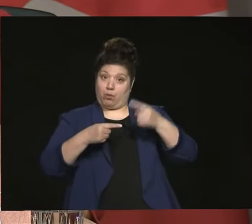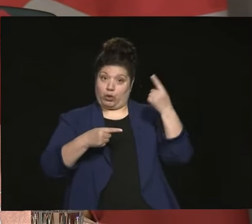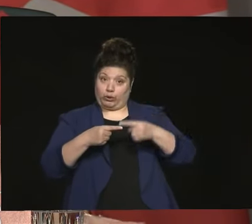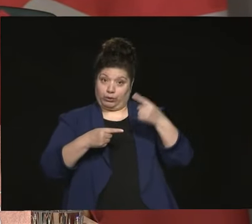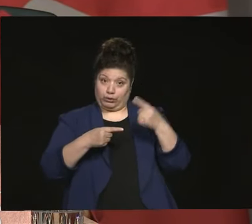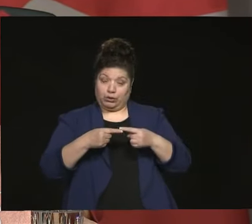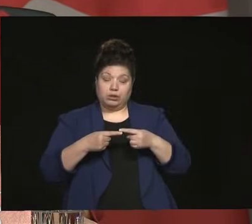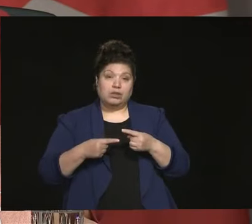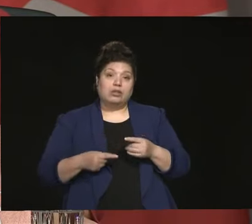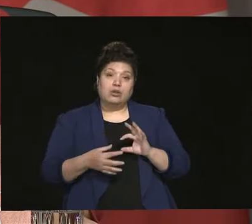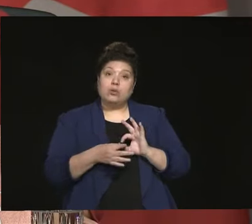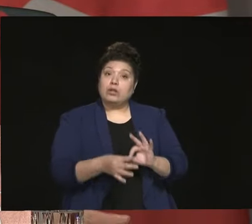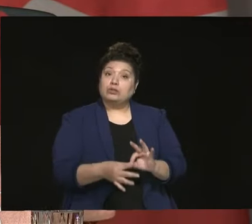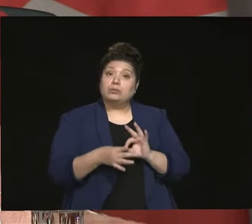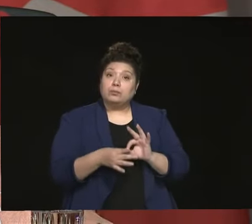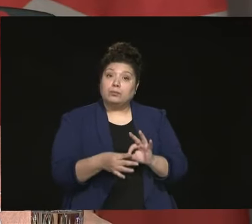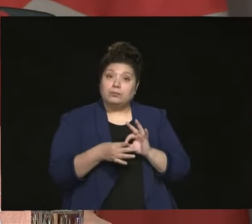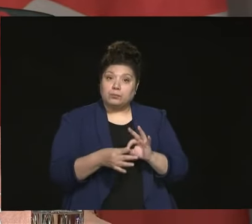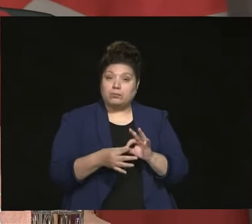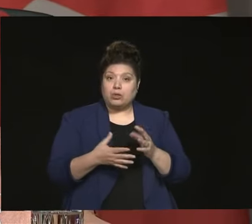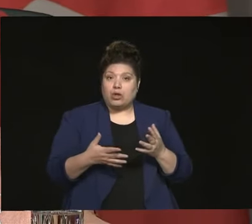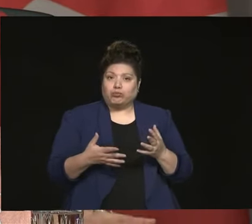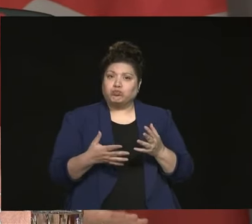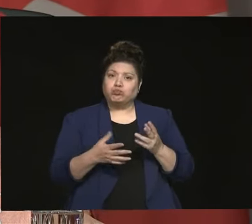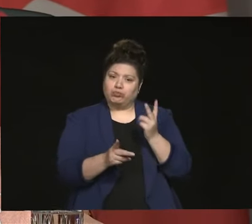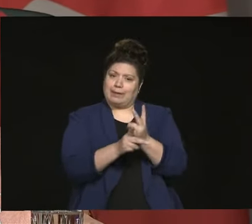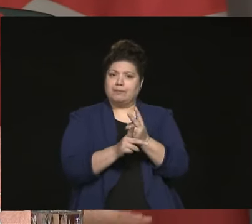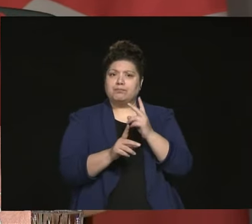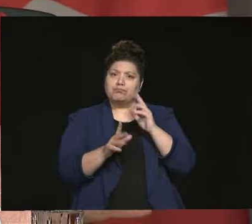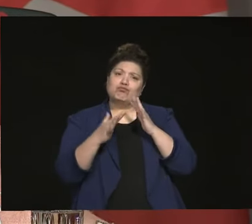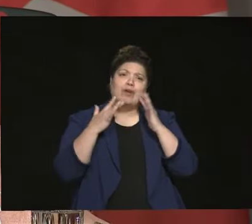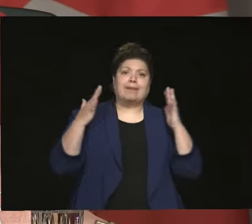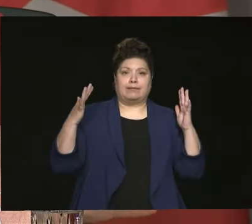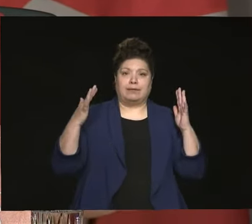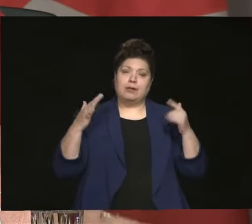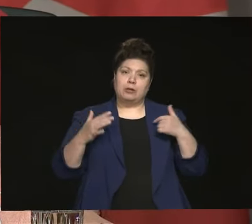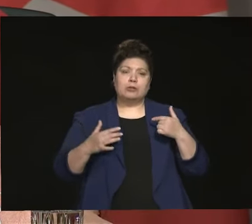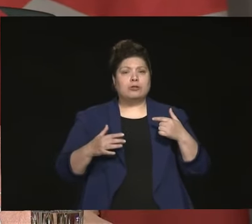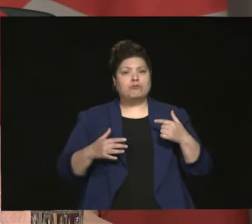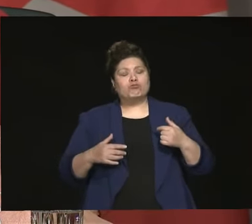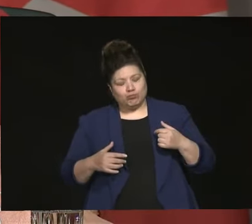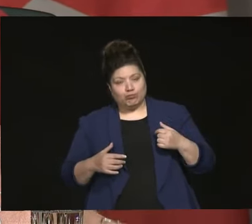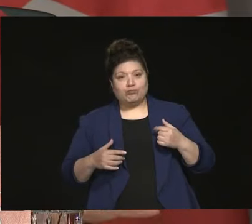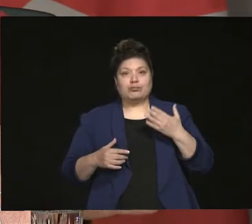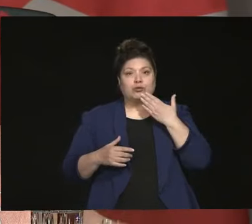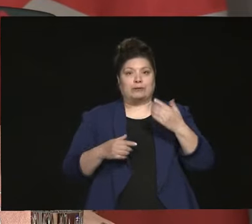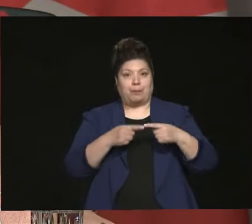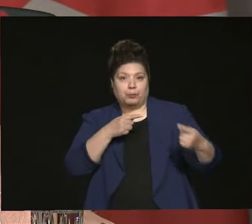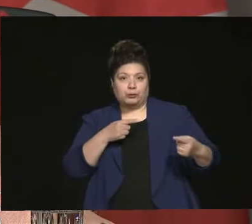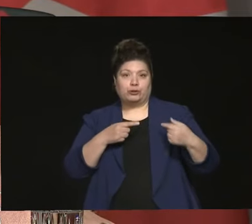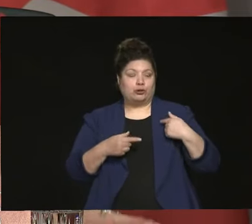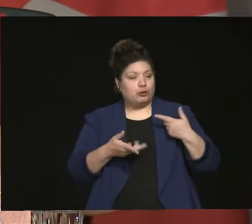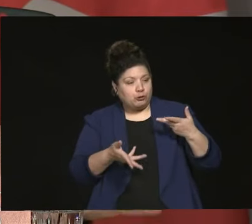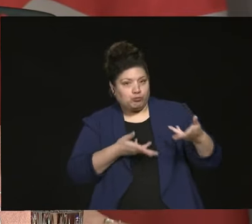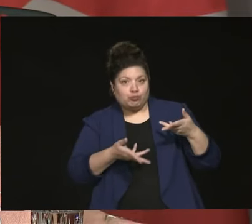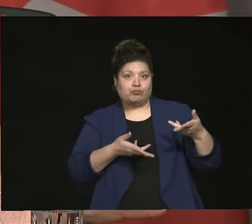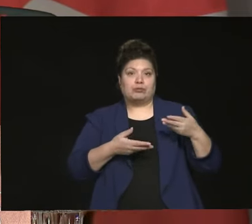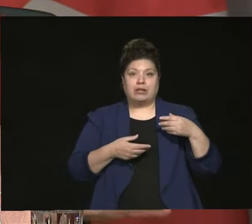been extremely friendly, extremely neighborly, and extremely effective. We put in